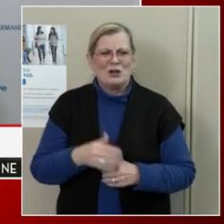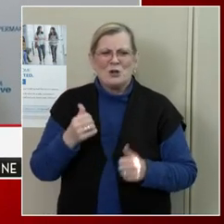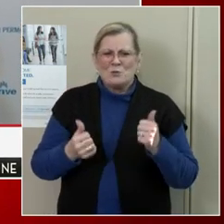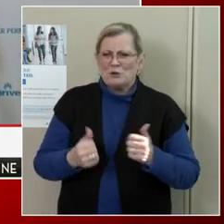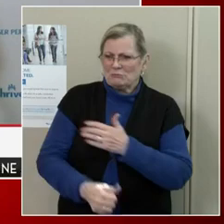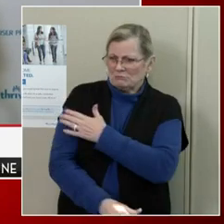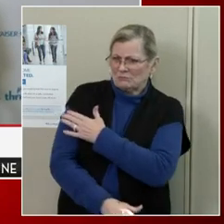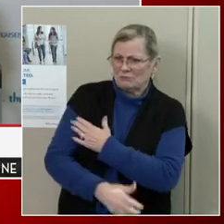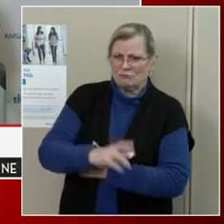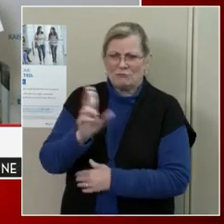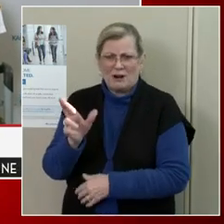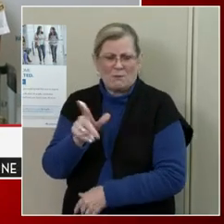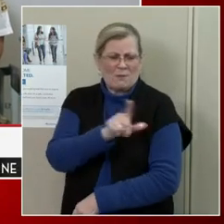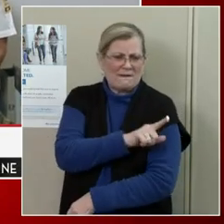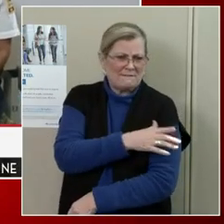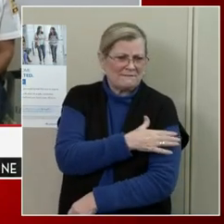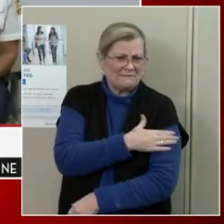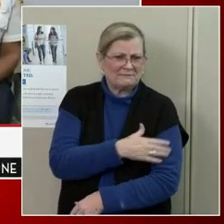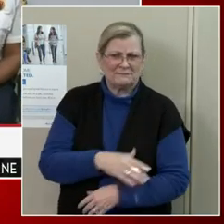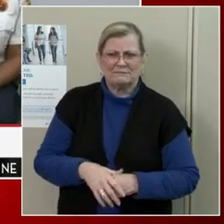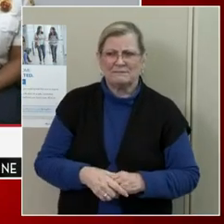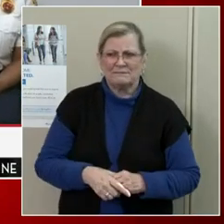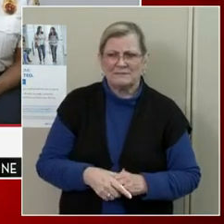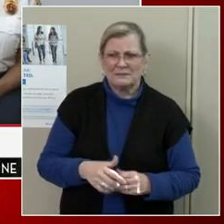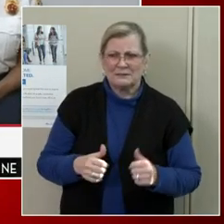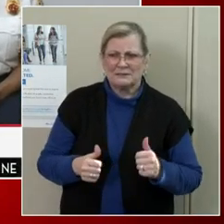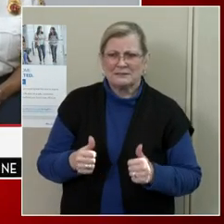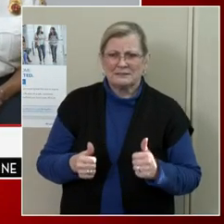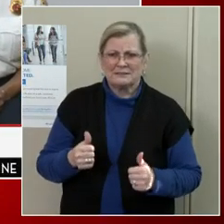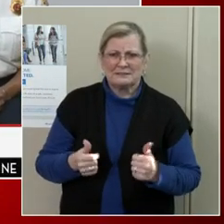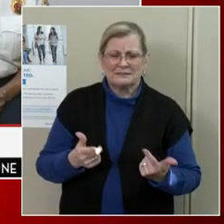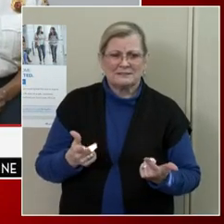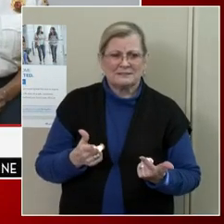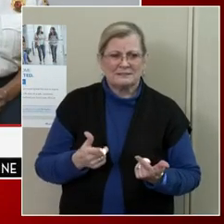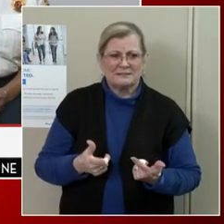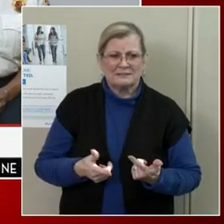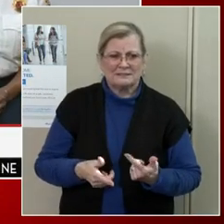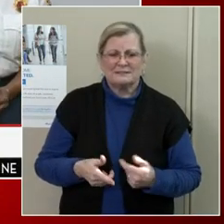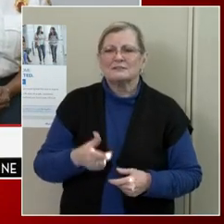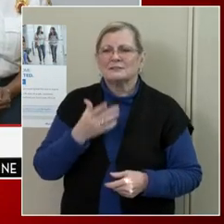the right or the left? The right. The right, okay. Give me a second. Take your time.